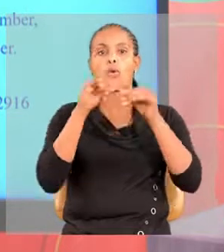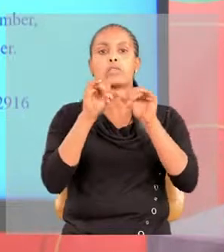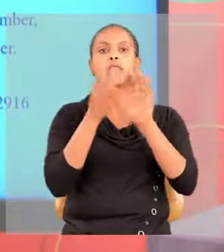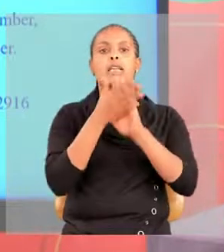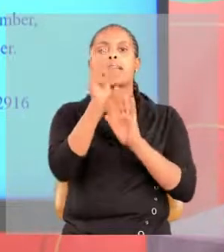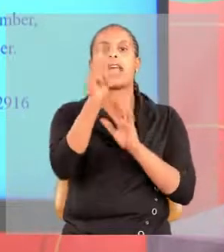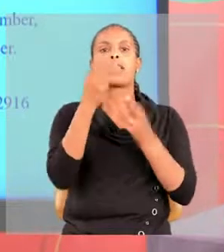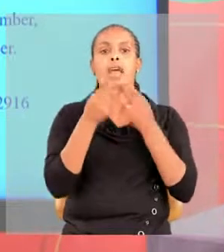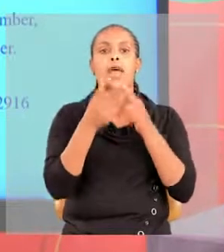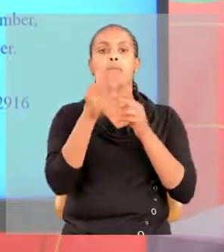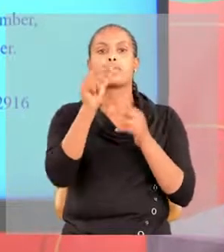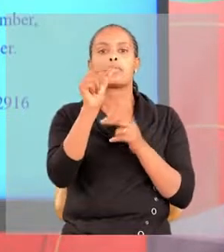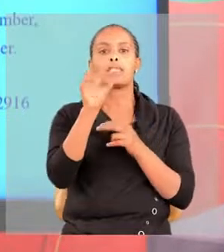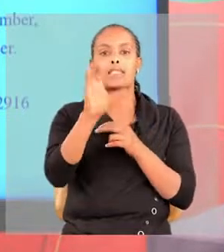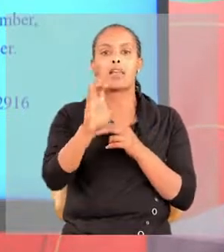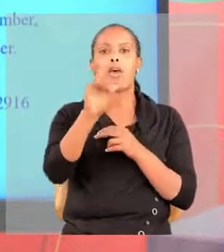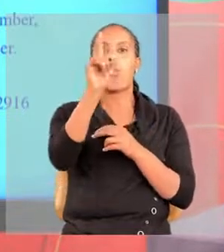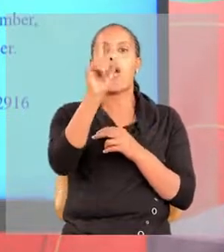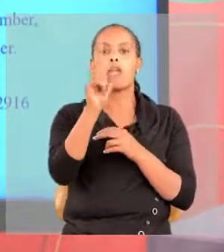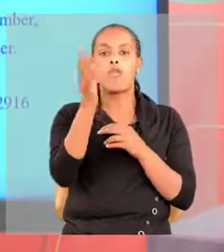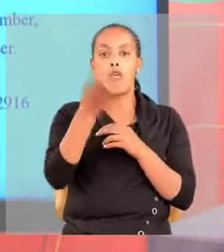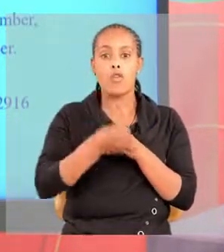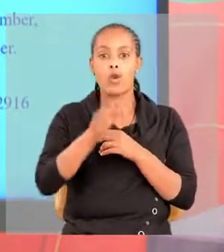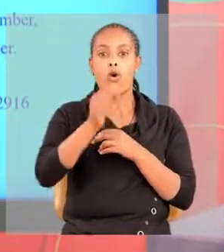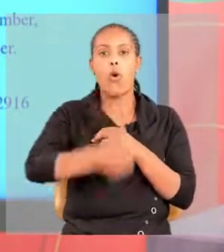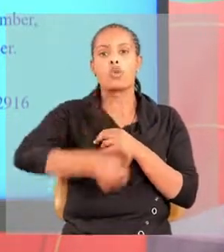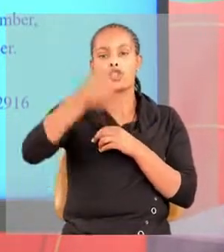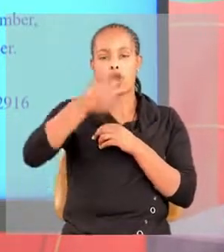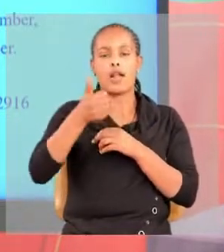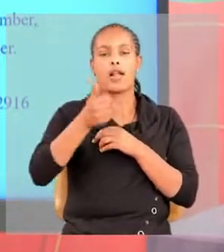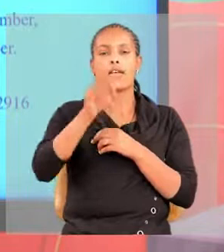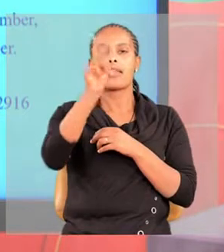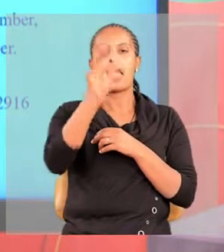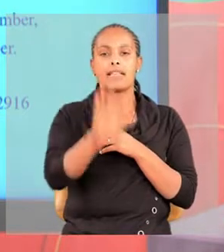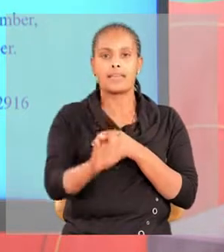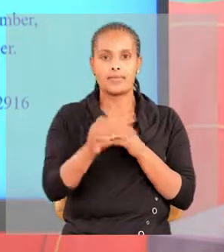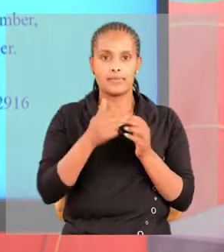K prime C is 1 over original Kc.